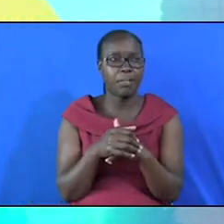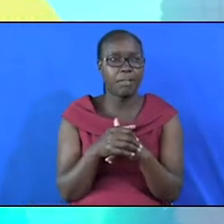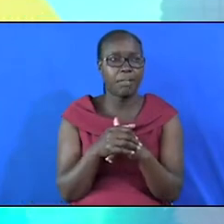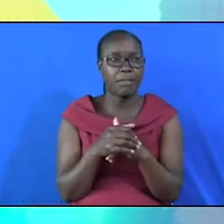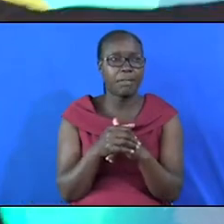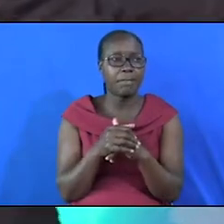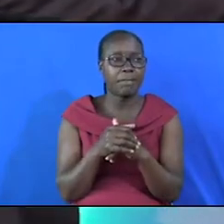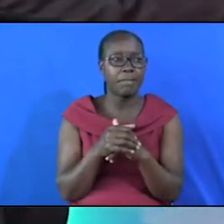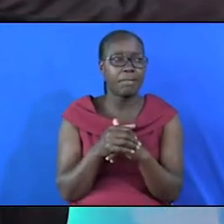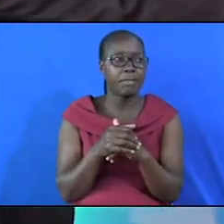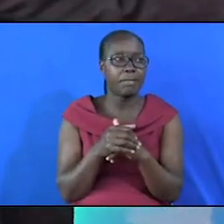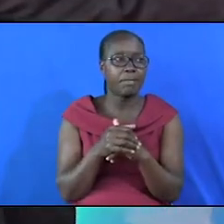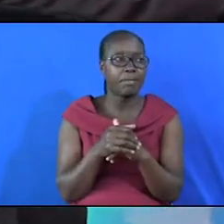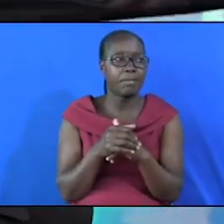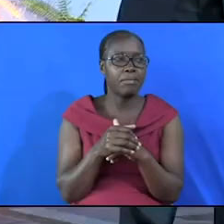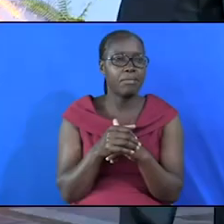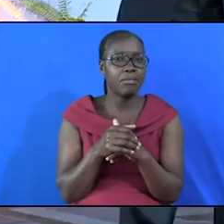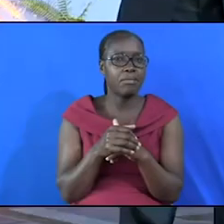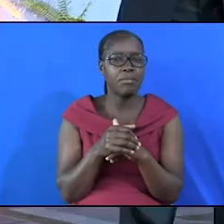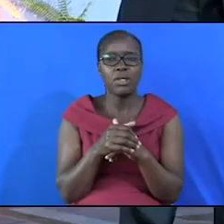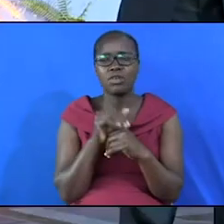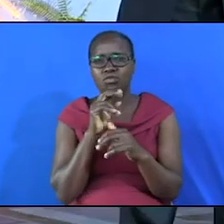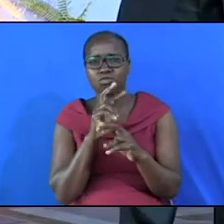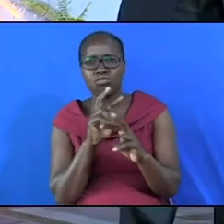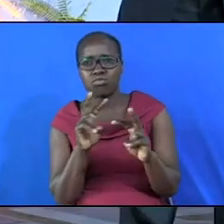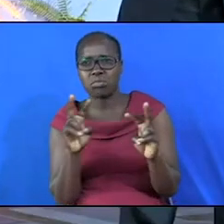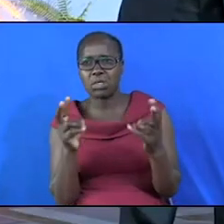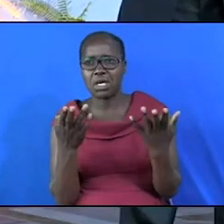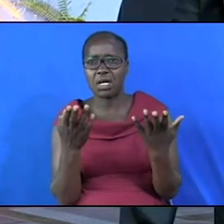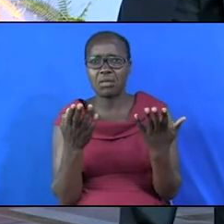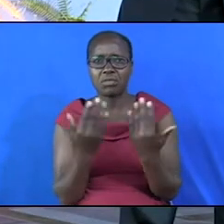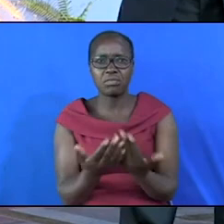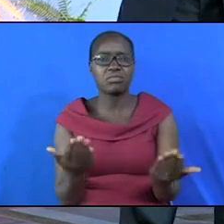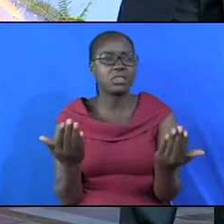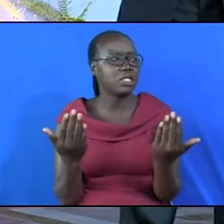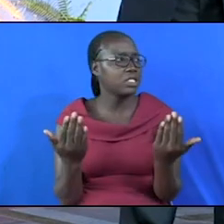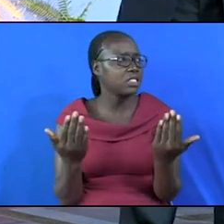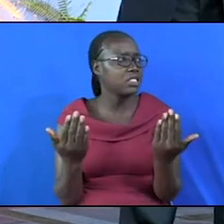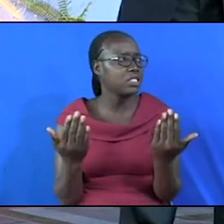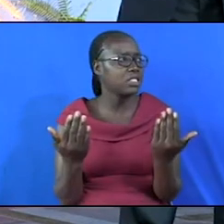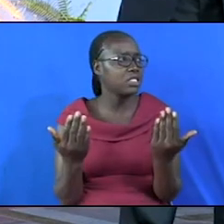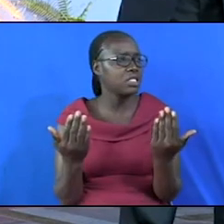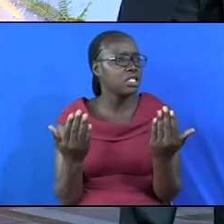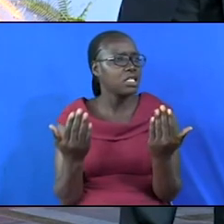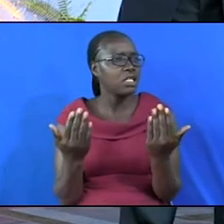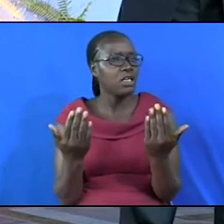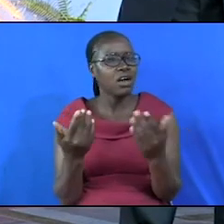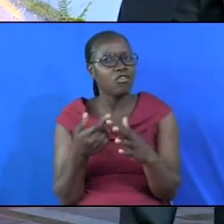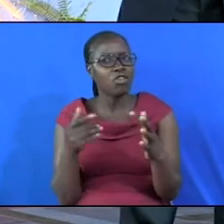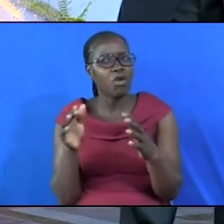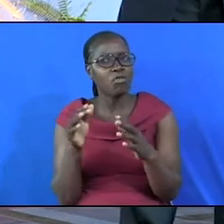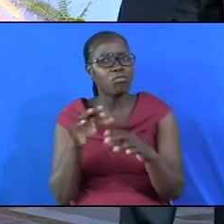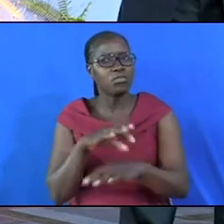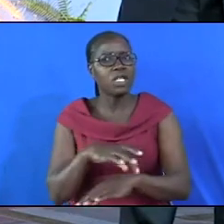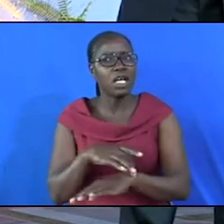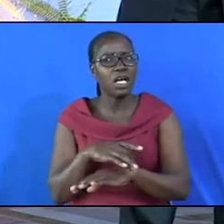Hallelujah. Don't look the way the world look at things. Pray for the heart.